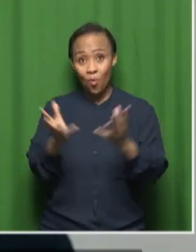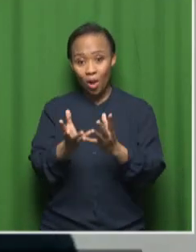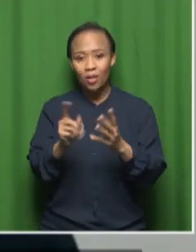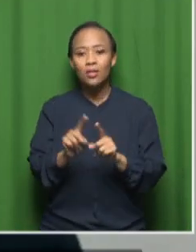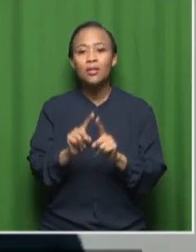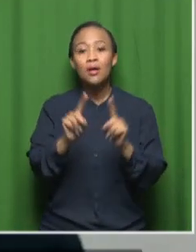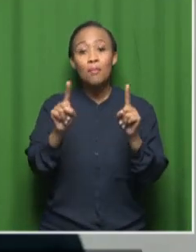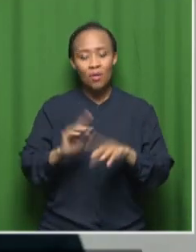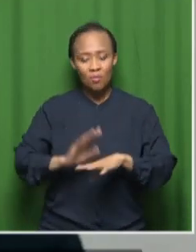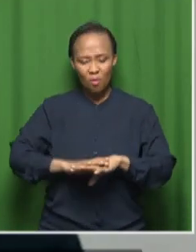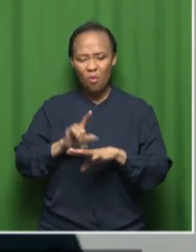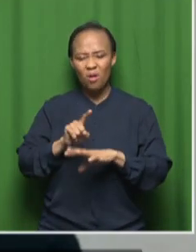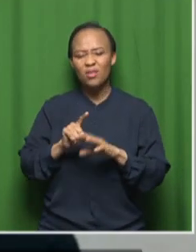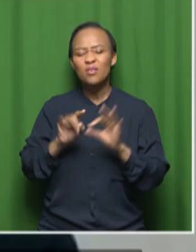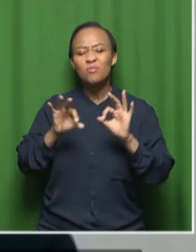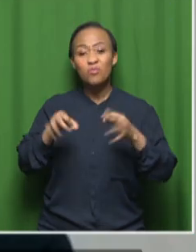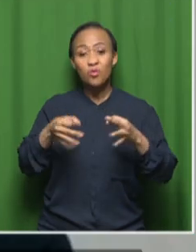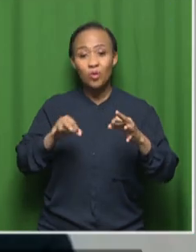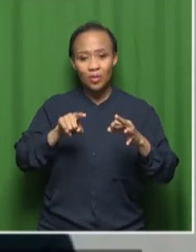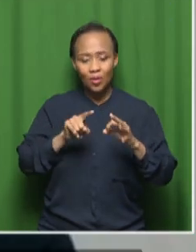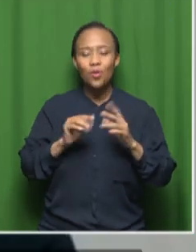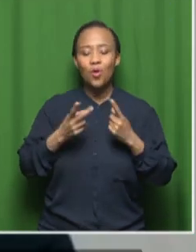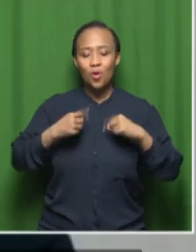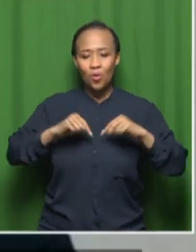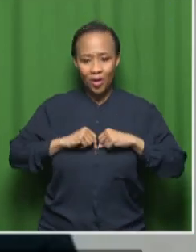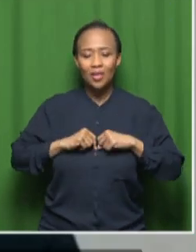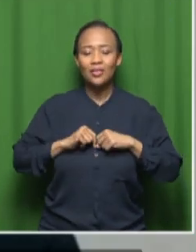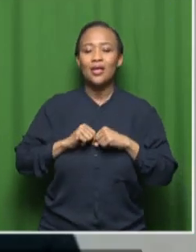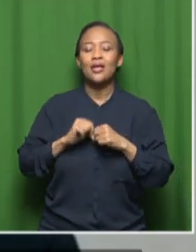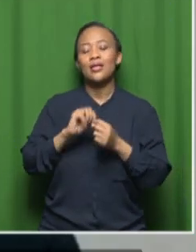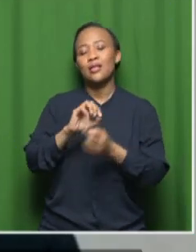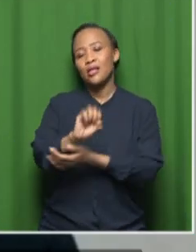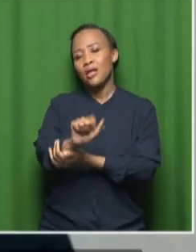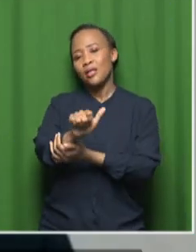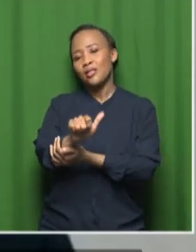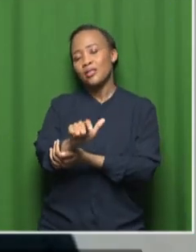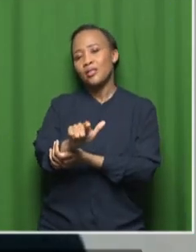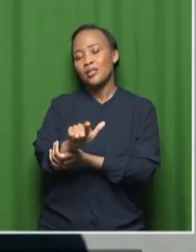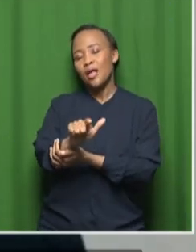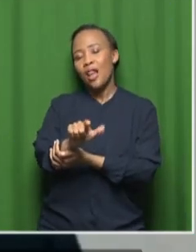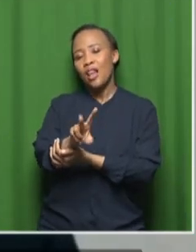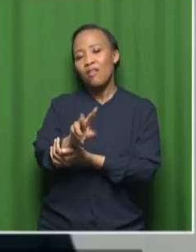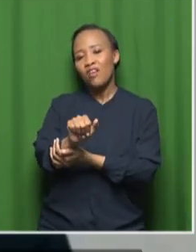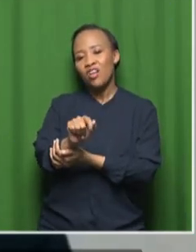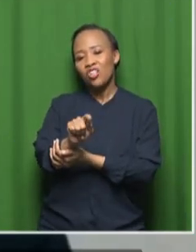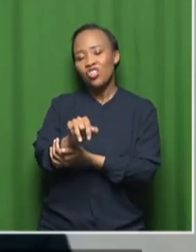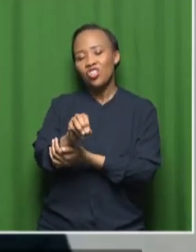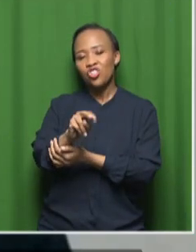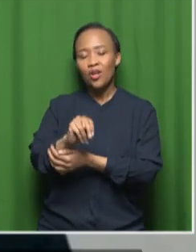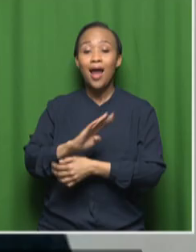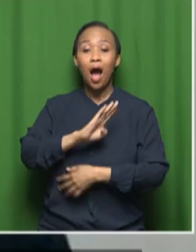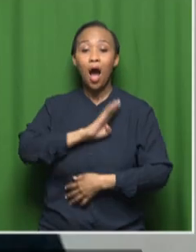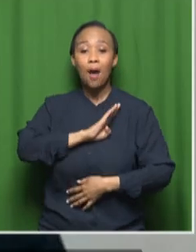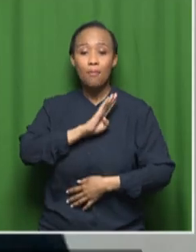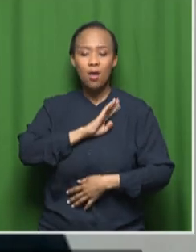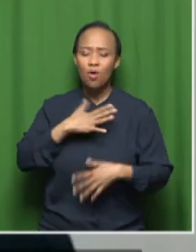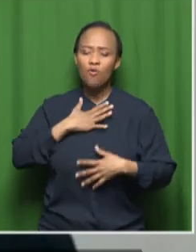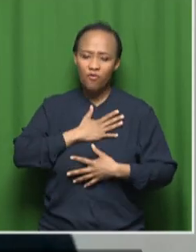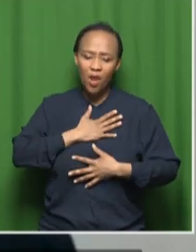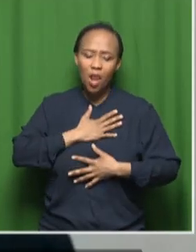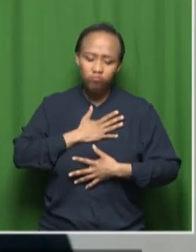Army. And we as the Salvation Army are grateful and feel honored to be offered the